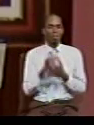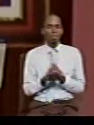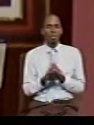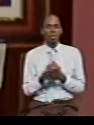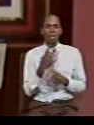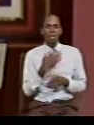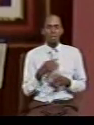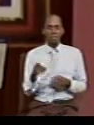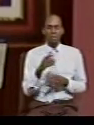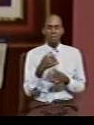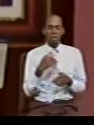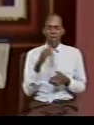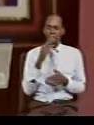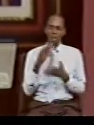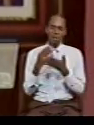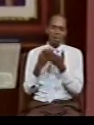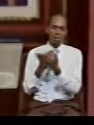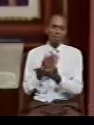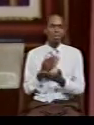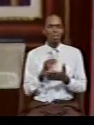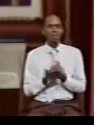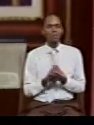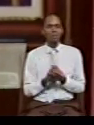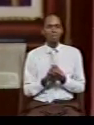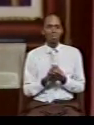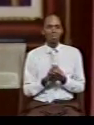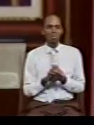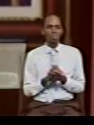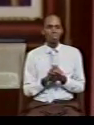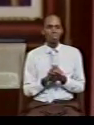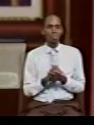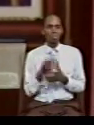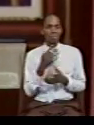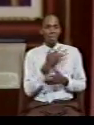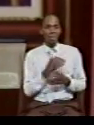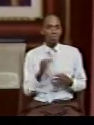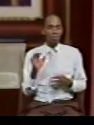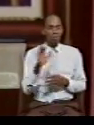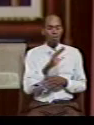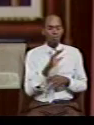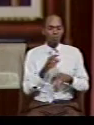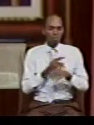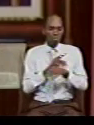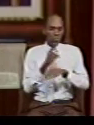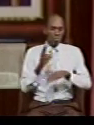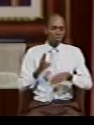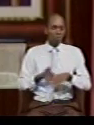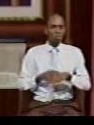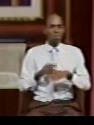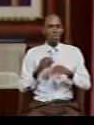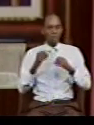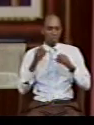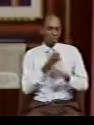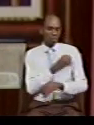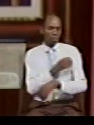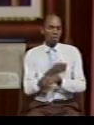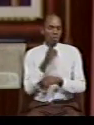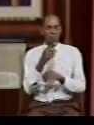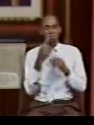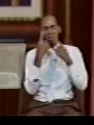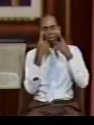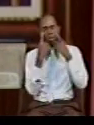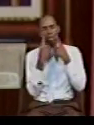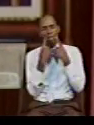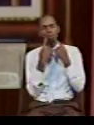have been there. The stone is there. The soldiers who are there. And your natural strength, you cried, you